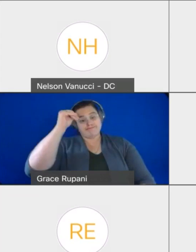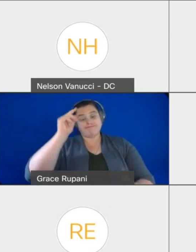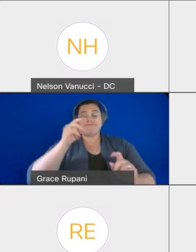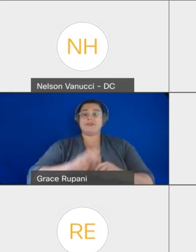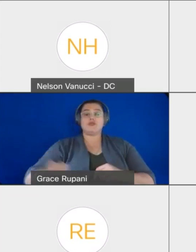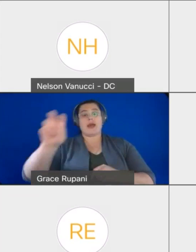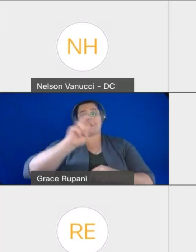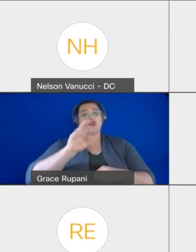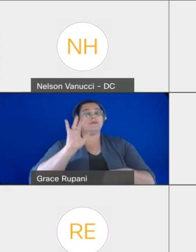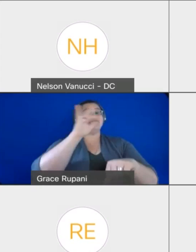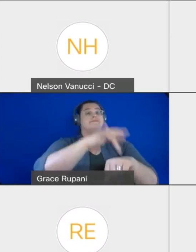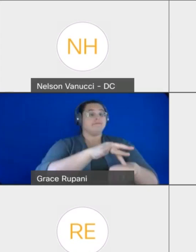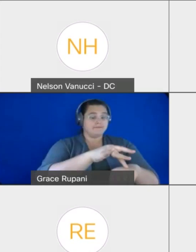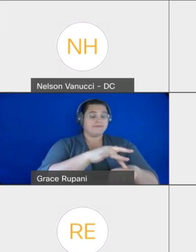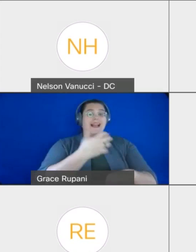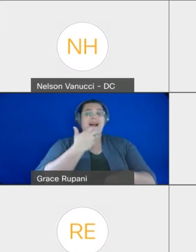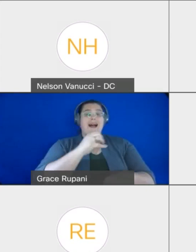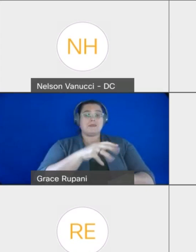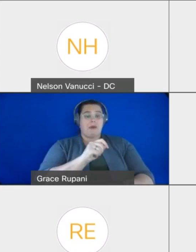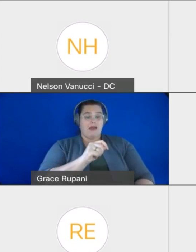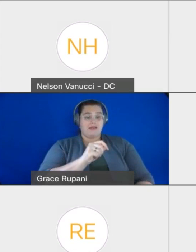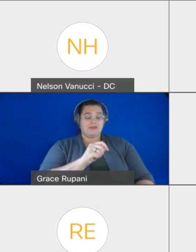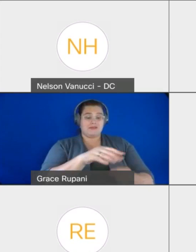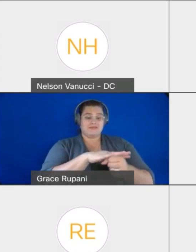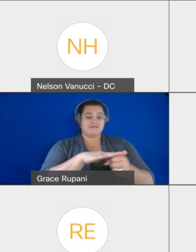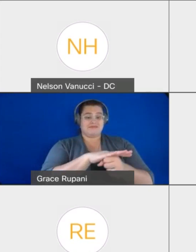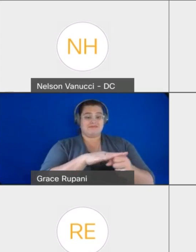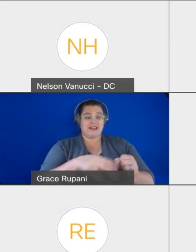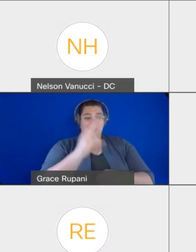spots, that you should not,